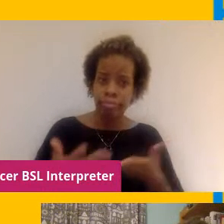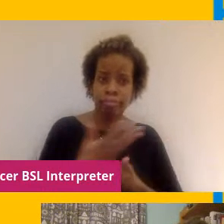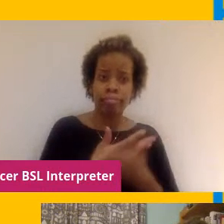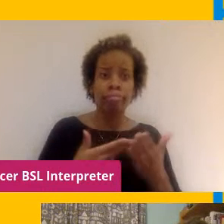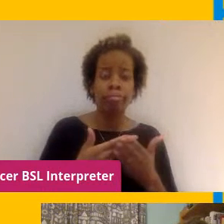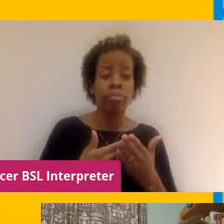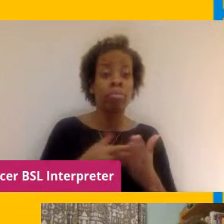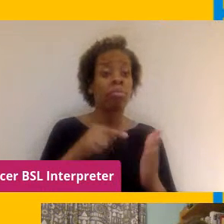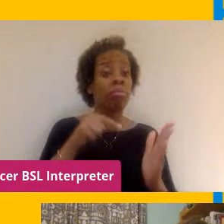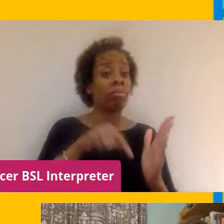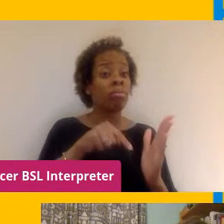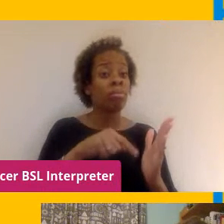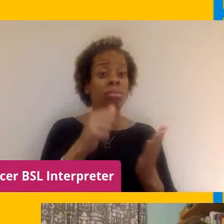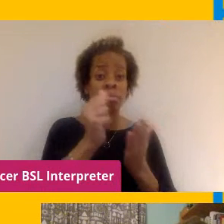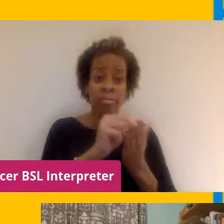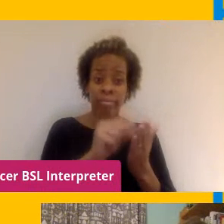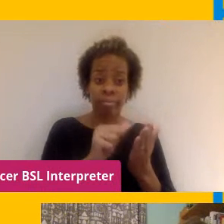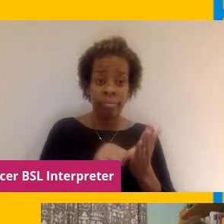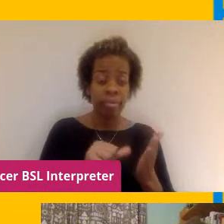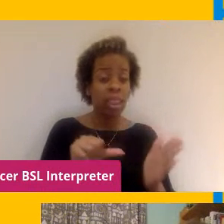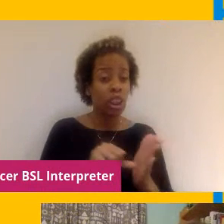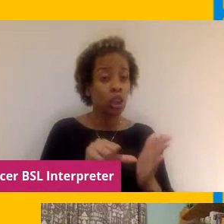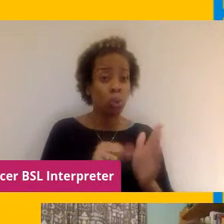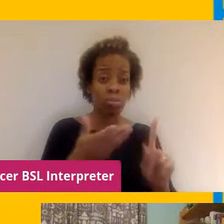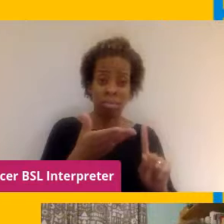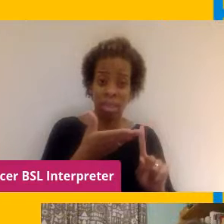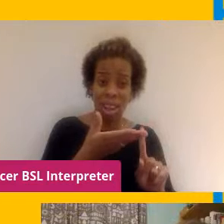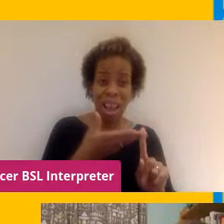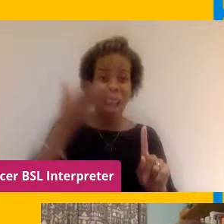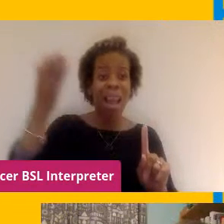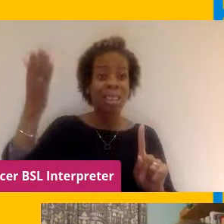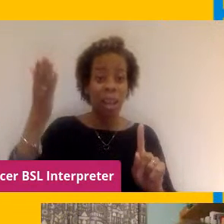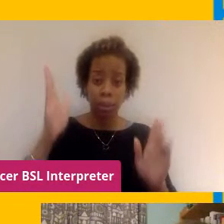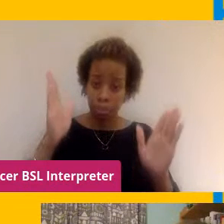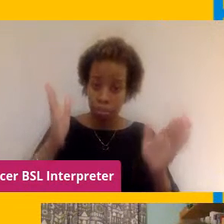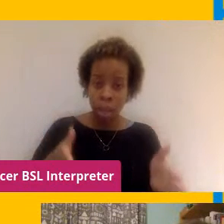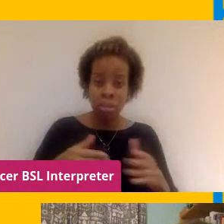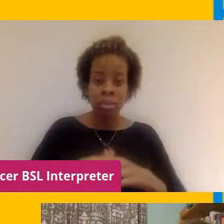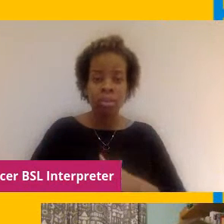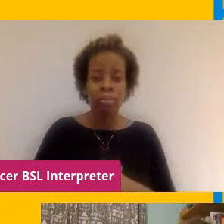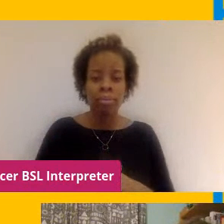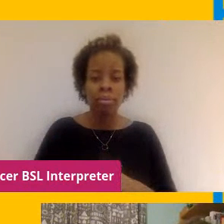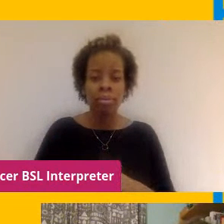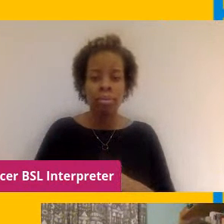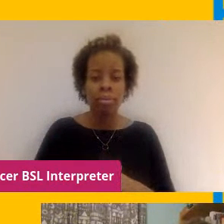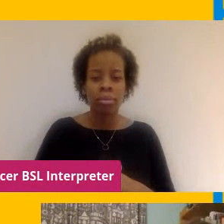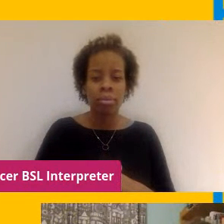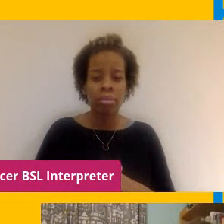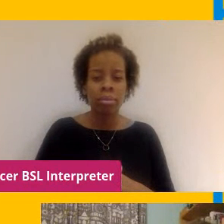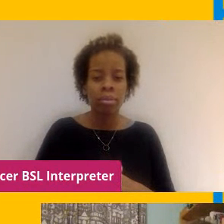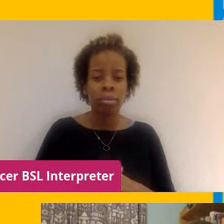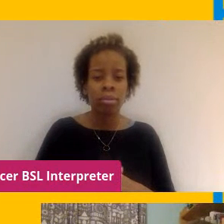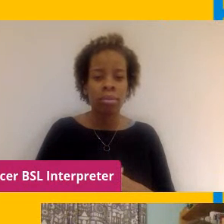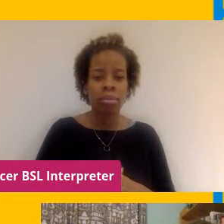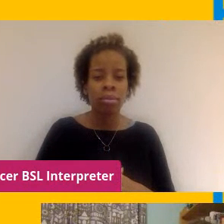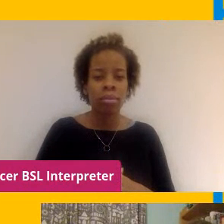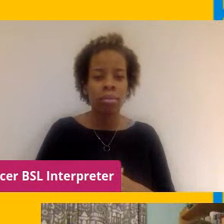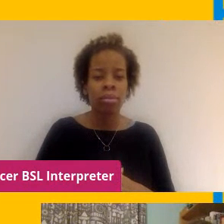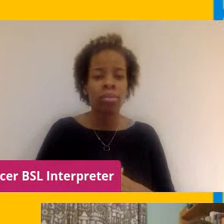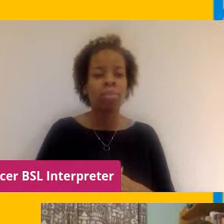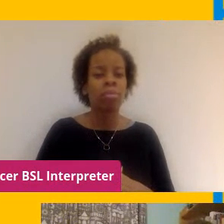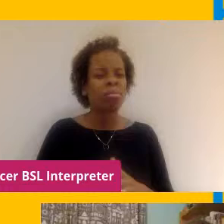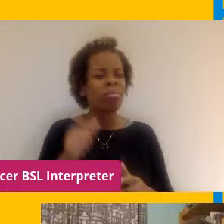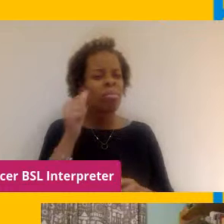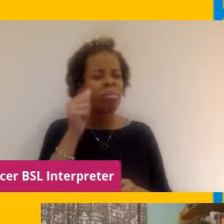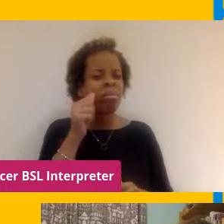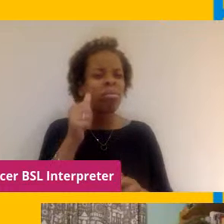escalate those issues as a matter of urgency. It should be something that's considered as part of a risk assessment. And obviously, I know that a lot of IT staff have been